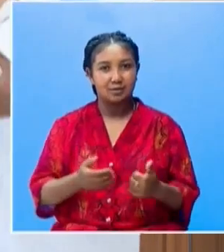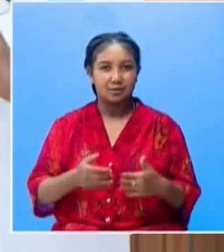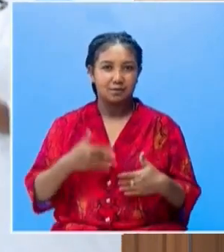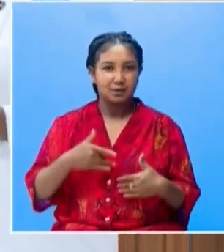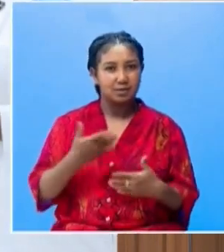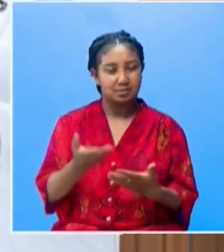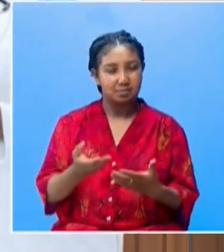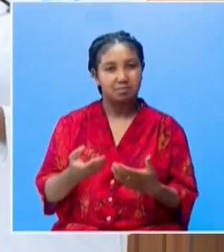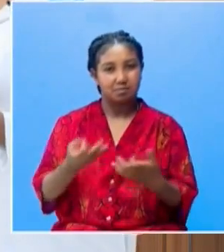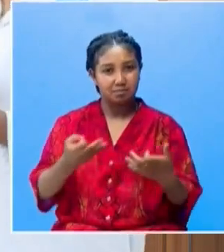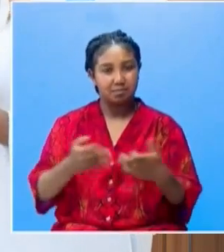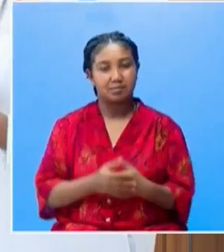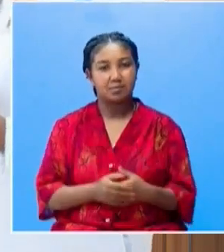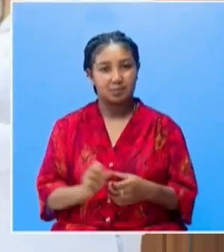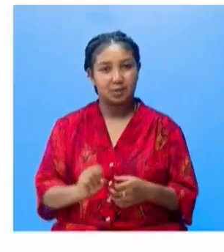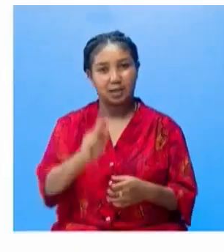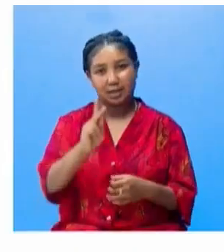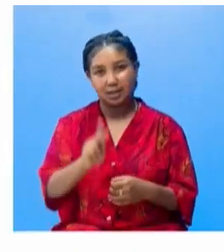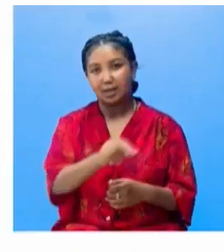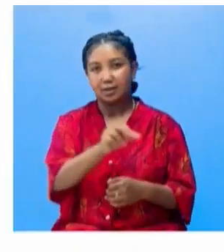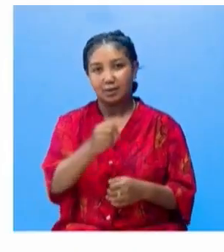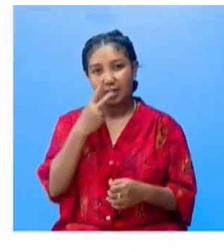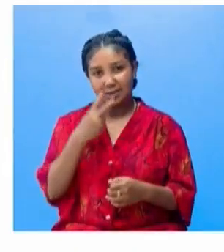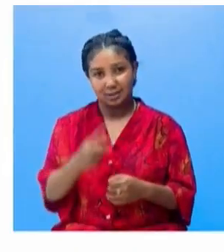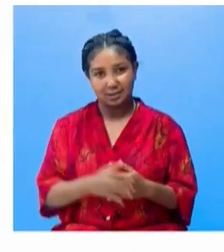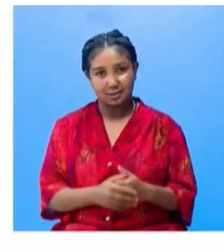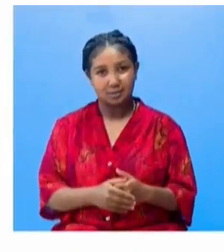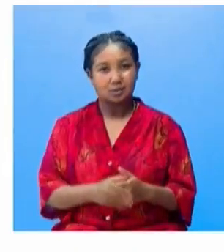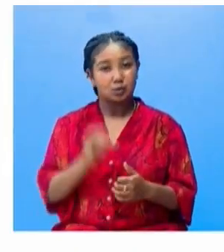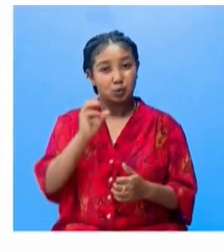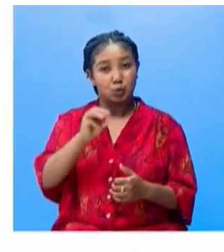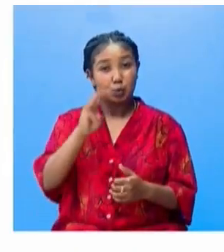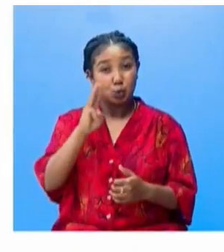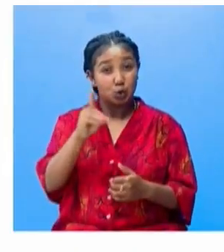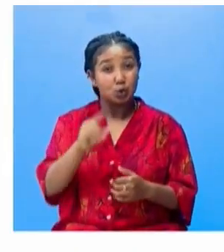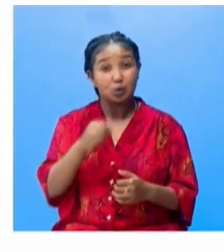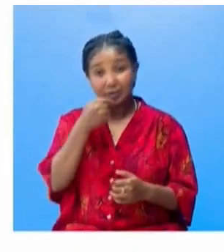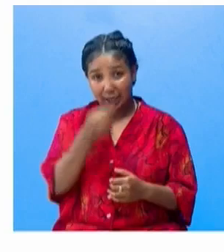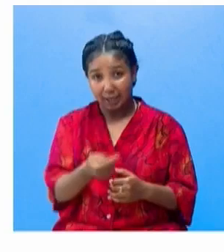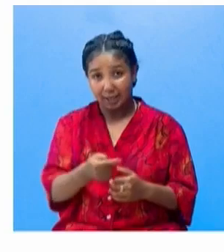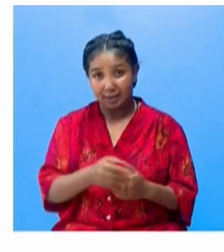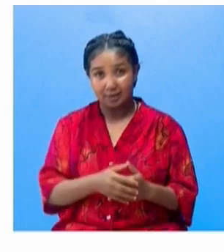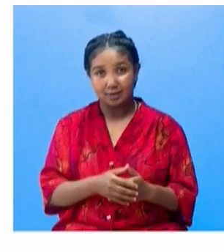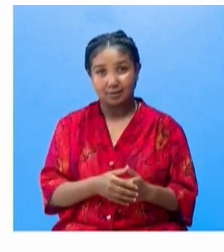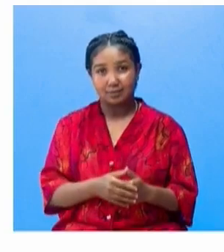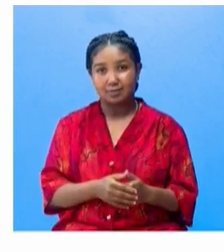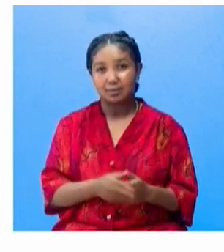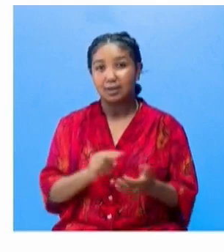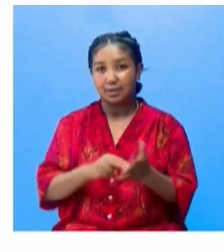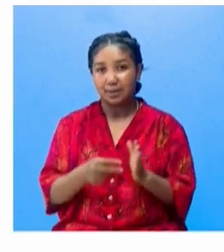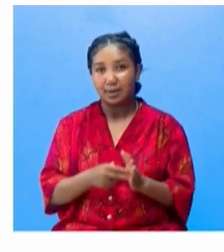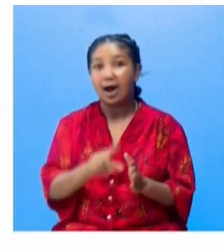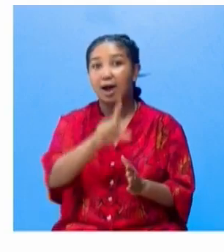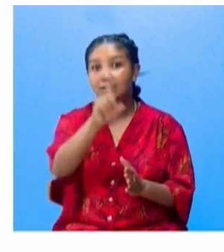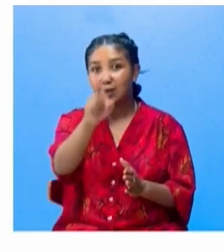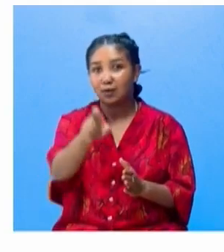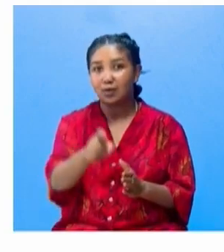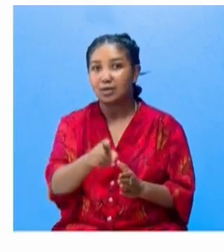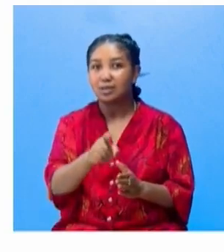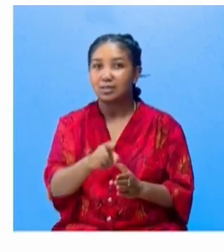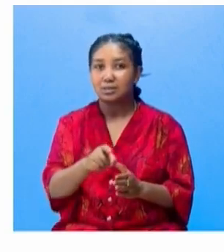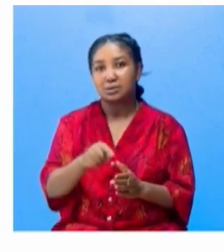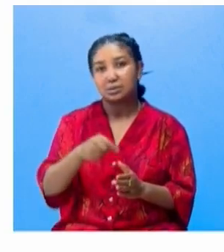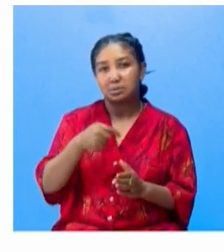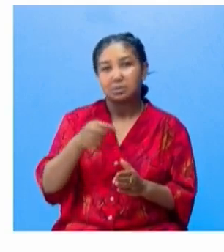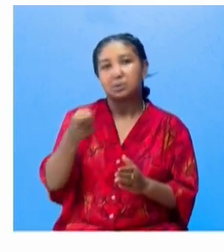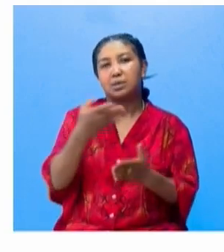wants to tell. Okay? Look at this. Would you say That means asking for a say of a person